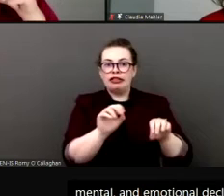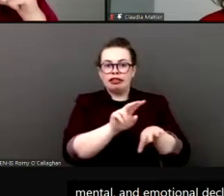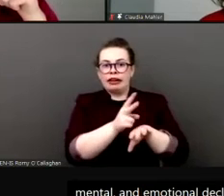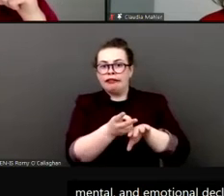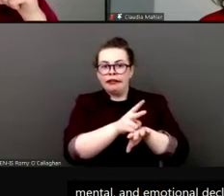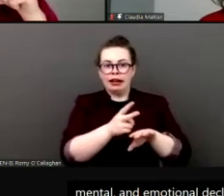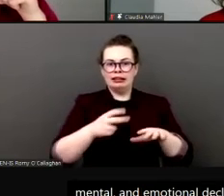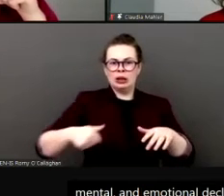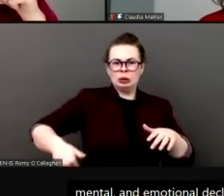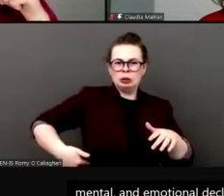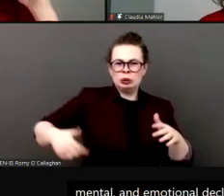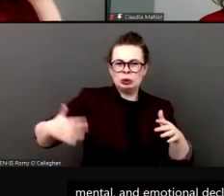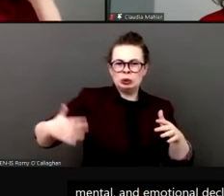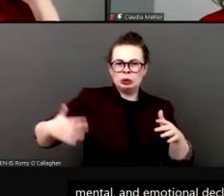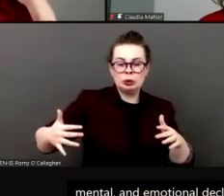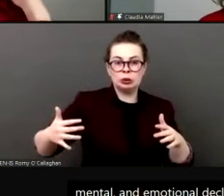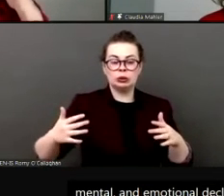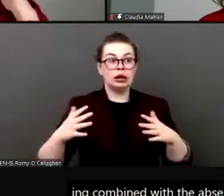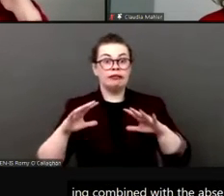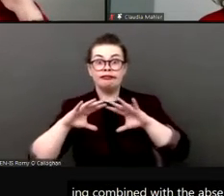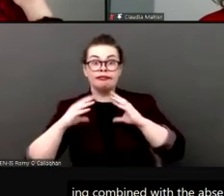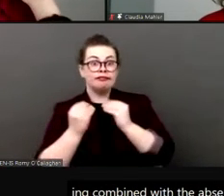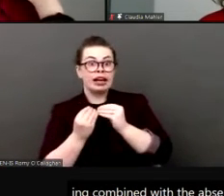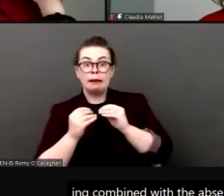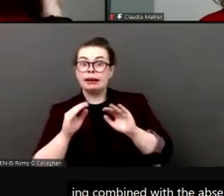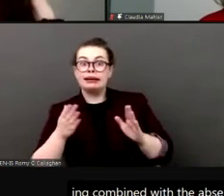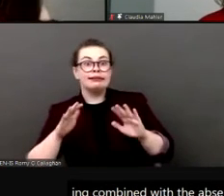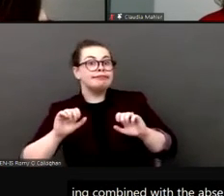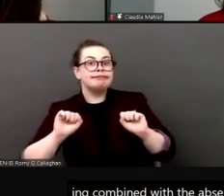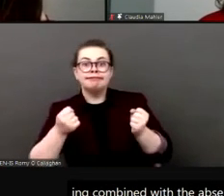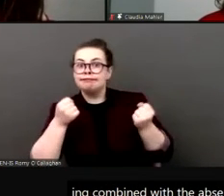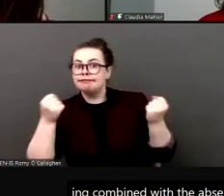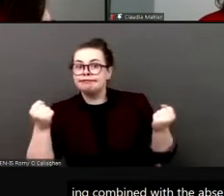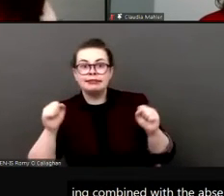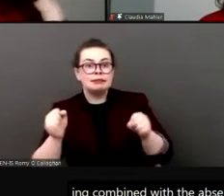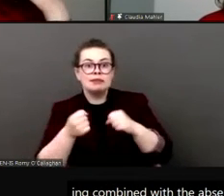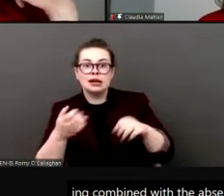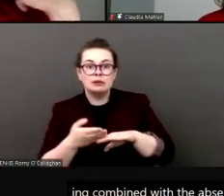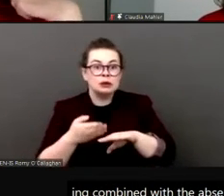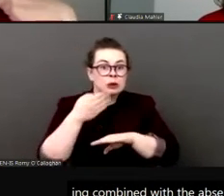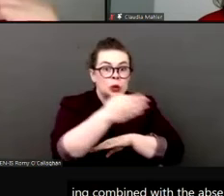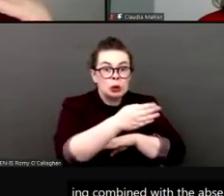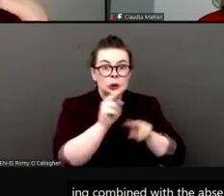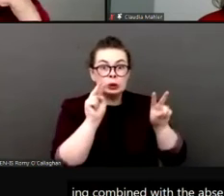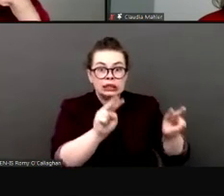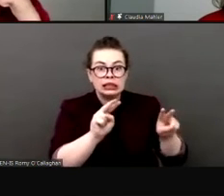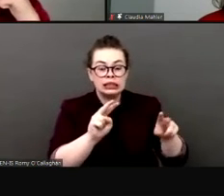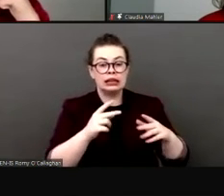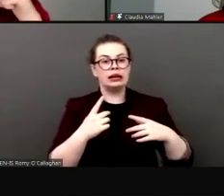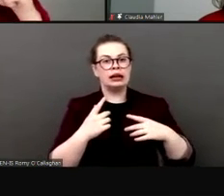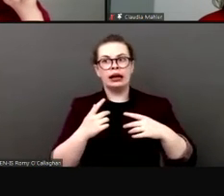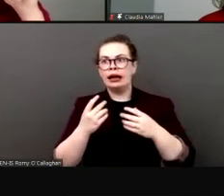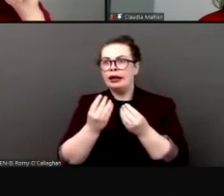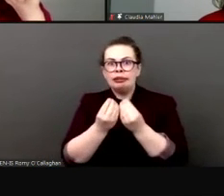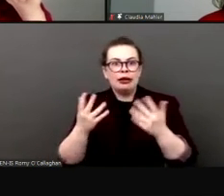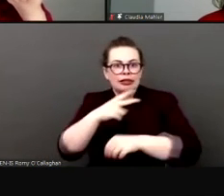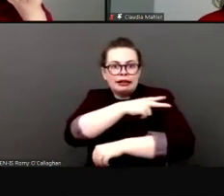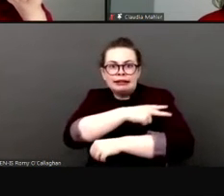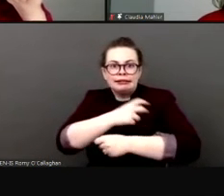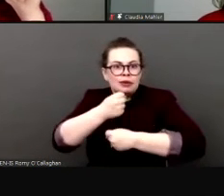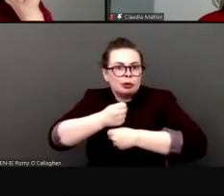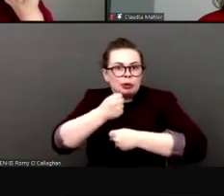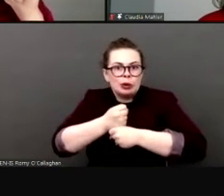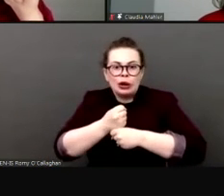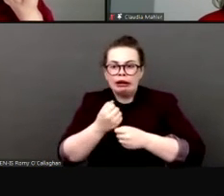create a sort of perfect storm in terms of negative or poor quality of care. In addition, nursing